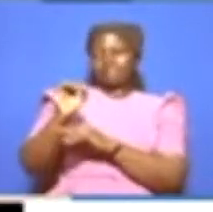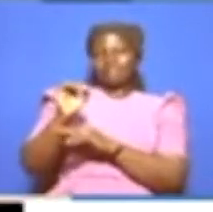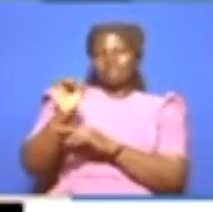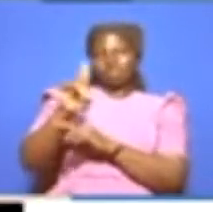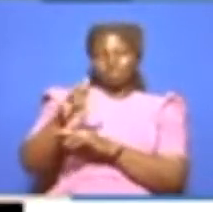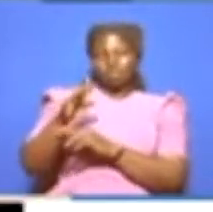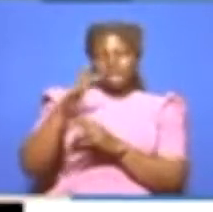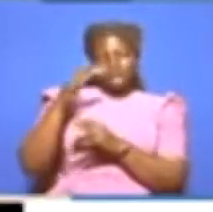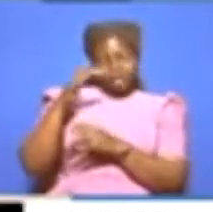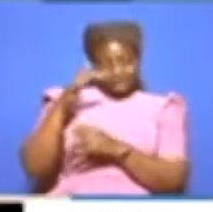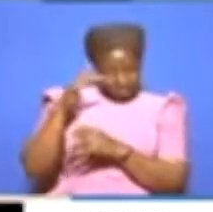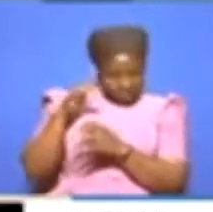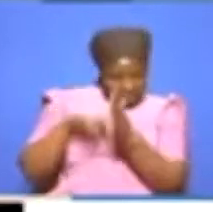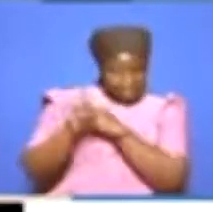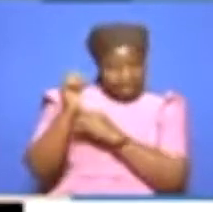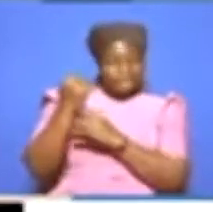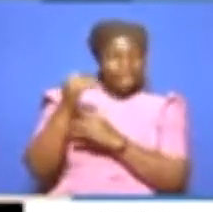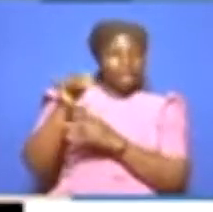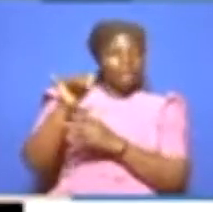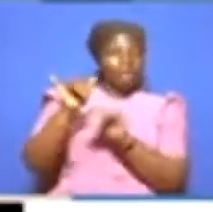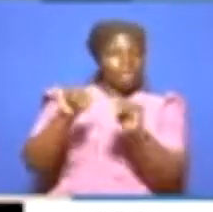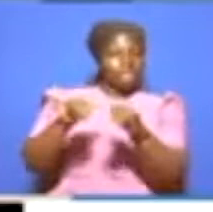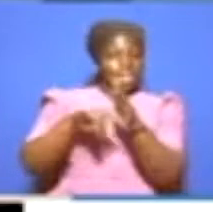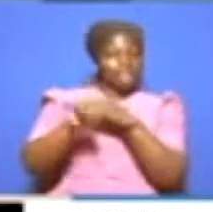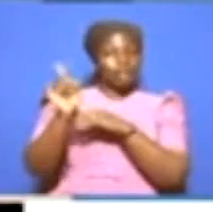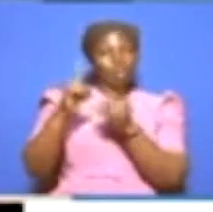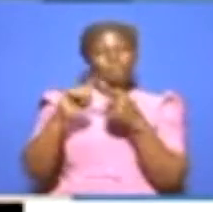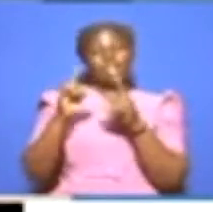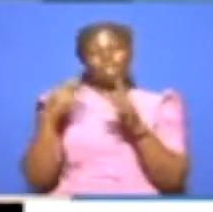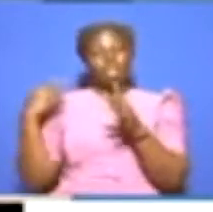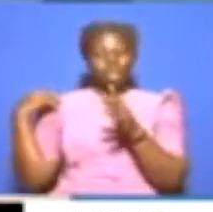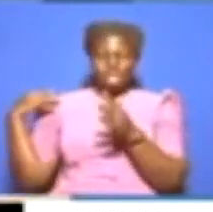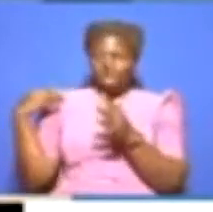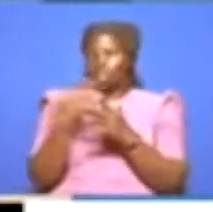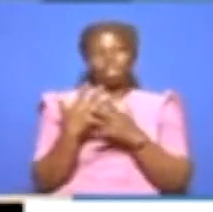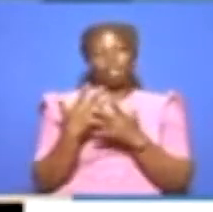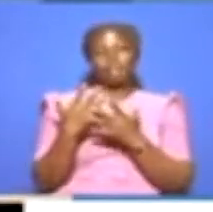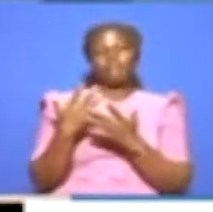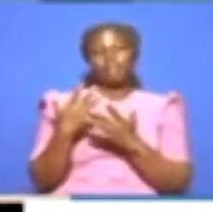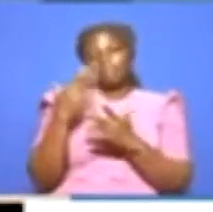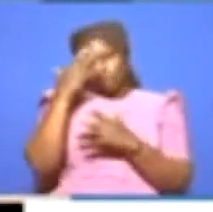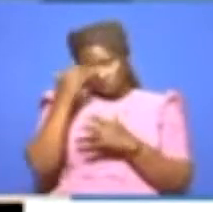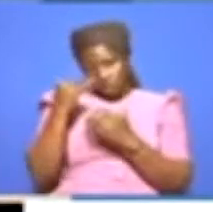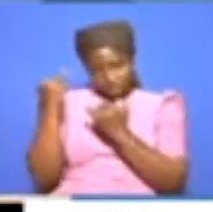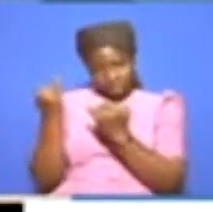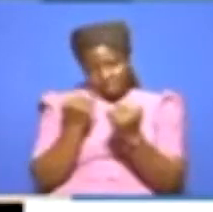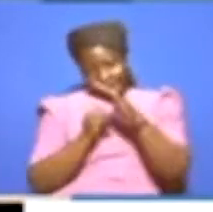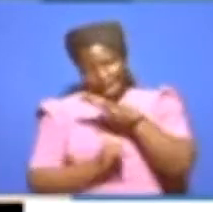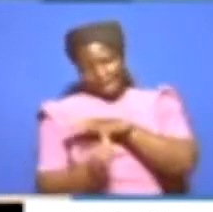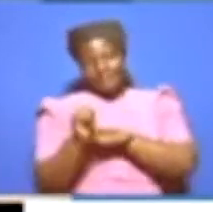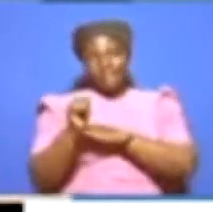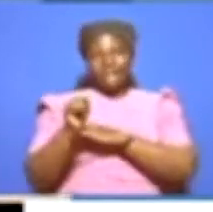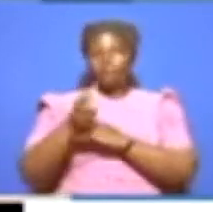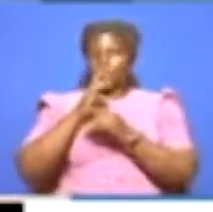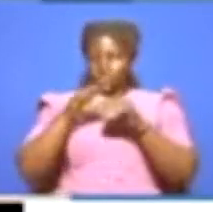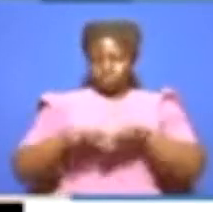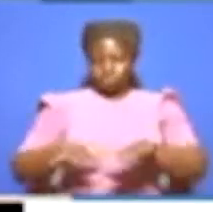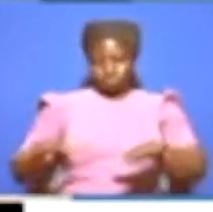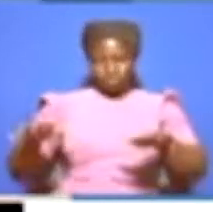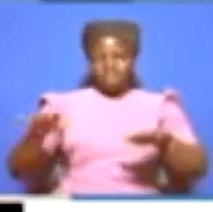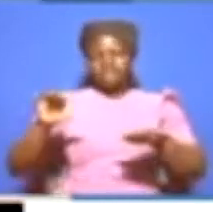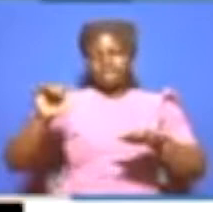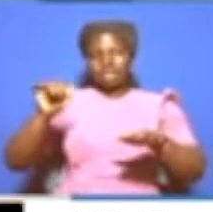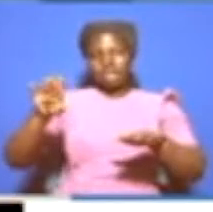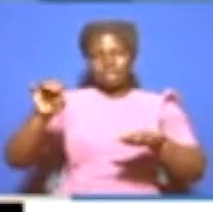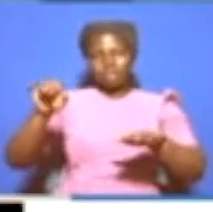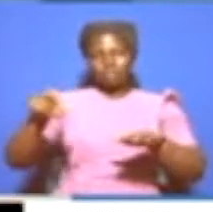over time, and more so with the introduction of the undersea cables, internet penetration in the country increased, and so are the good things that